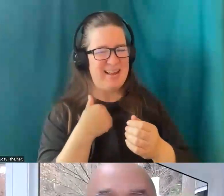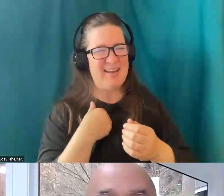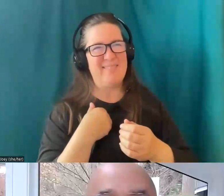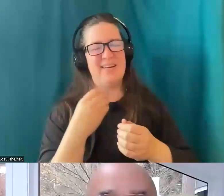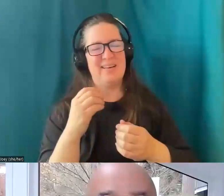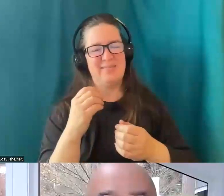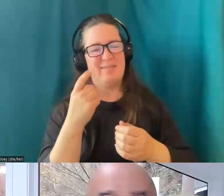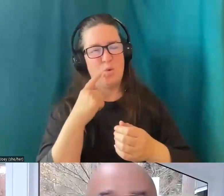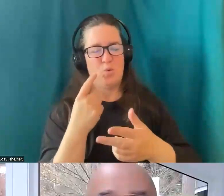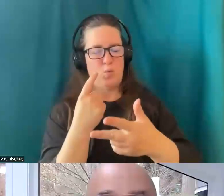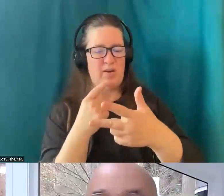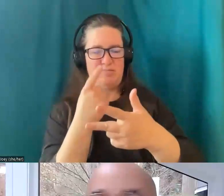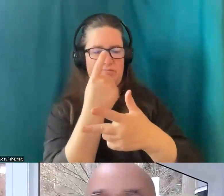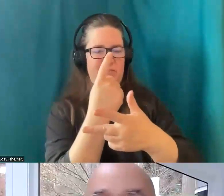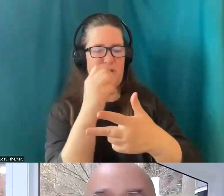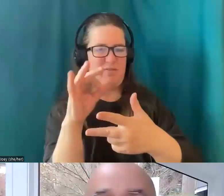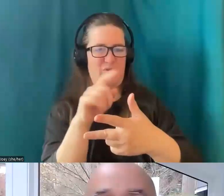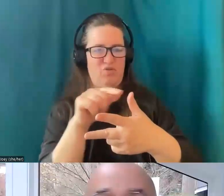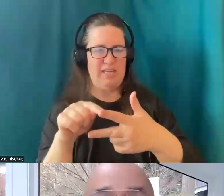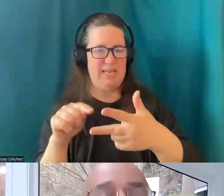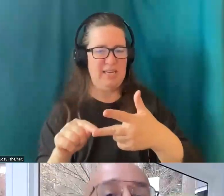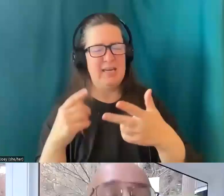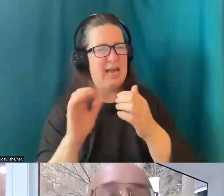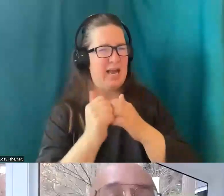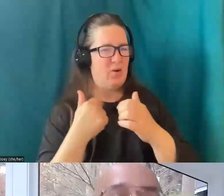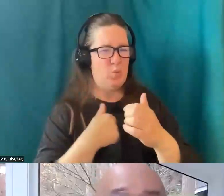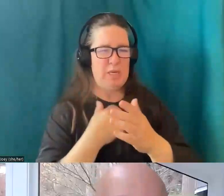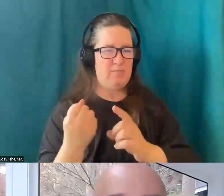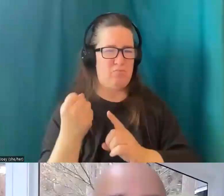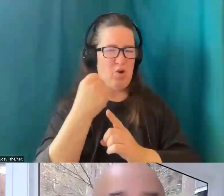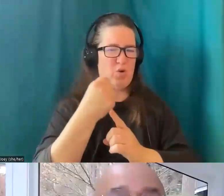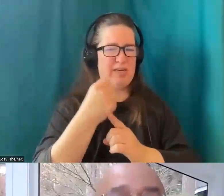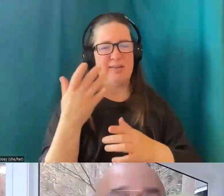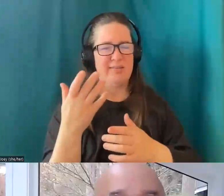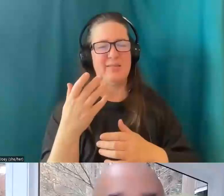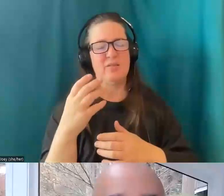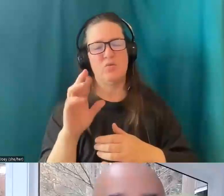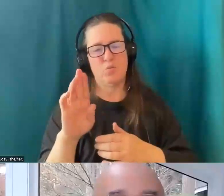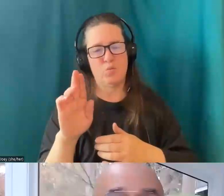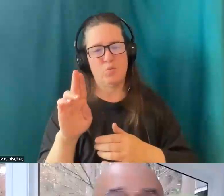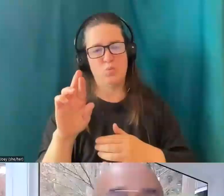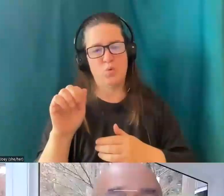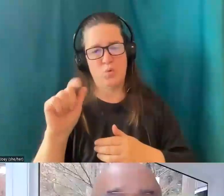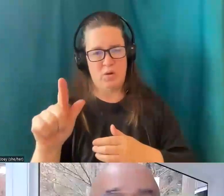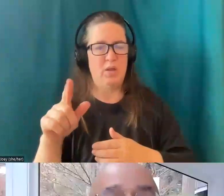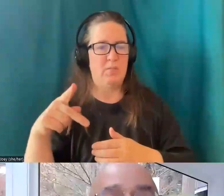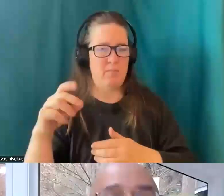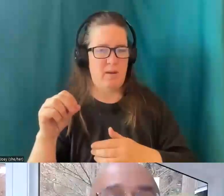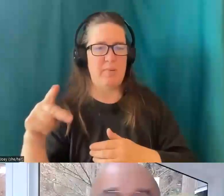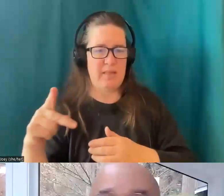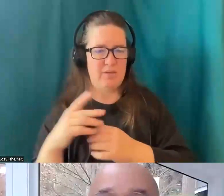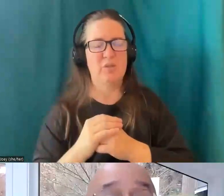and prioritizing rural populations? That rural populations will be centered in the scoring